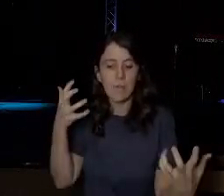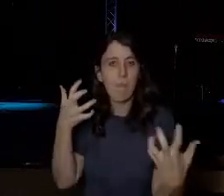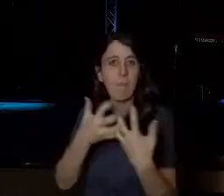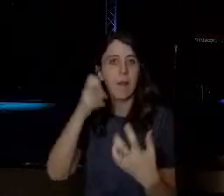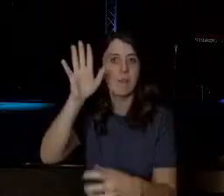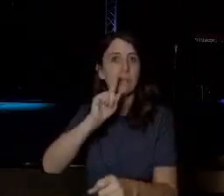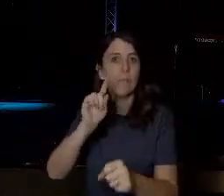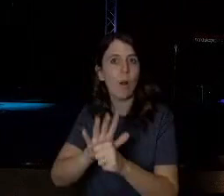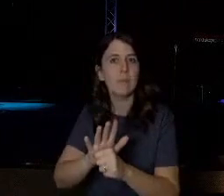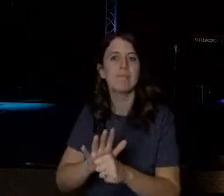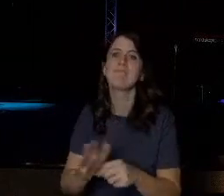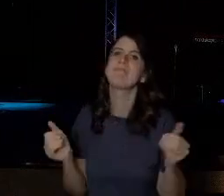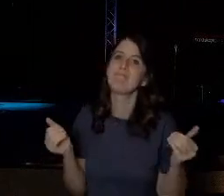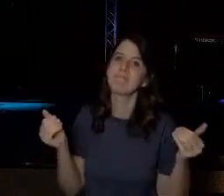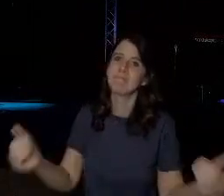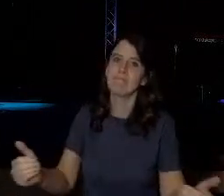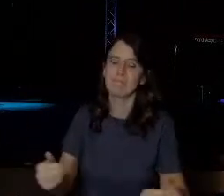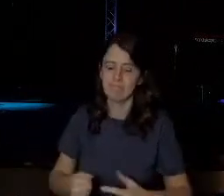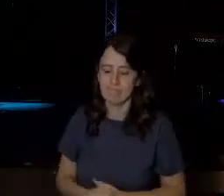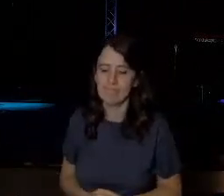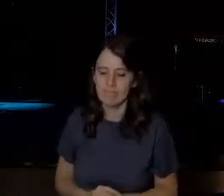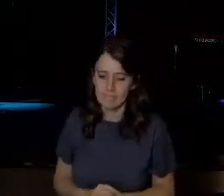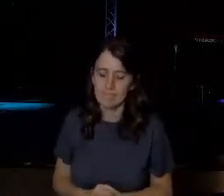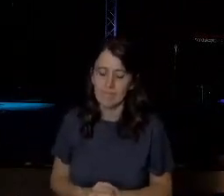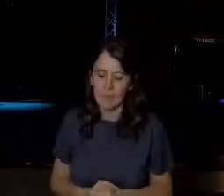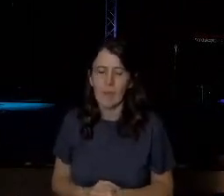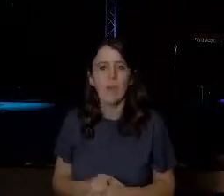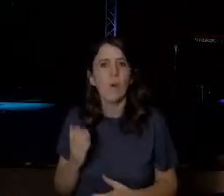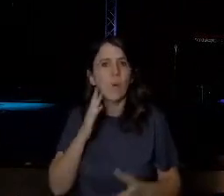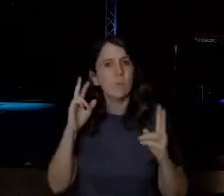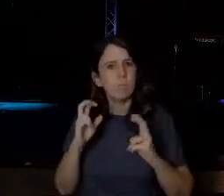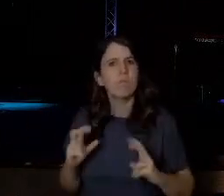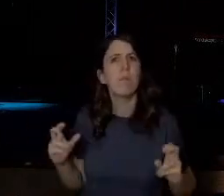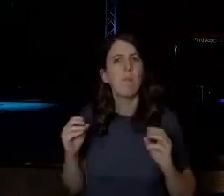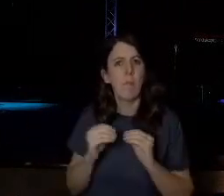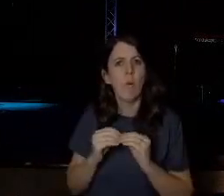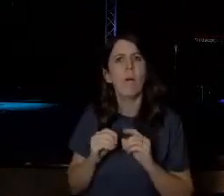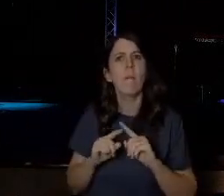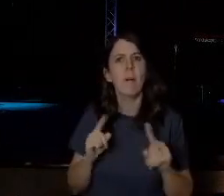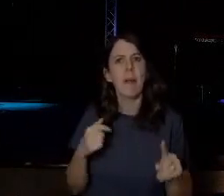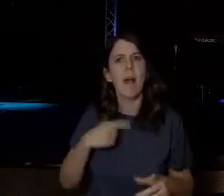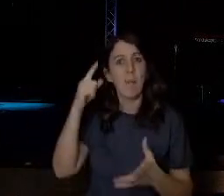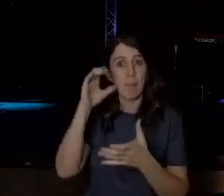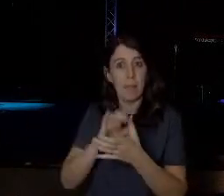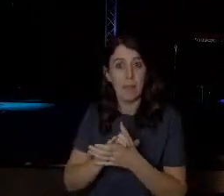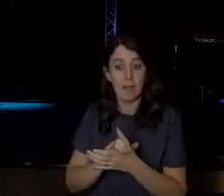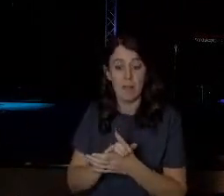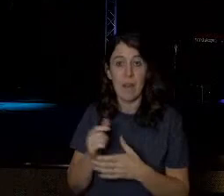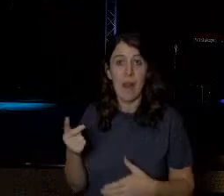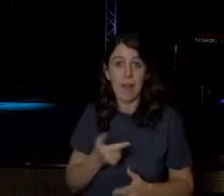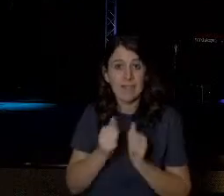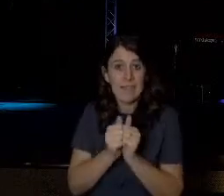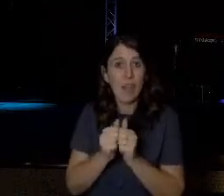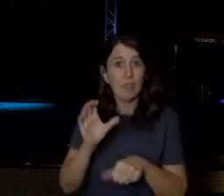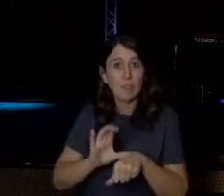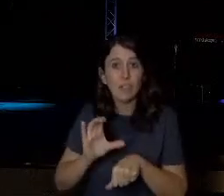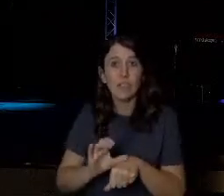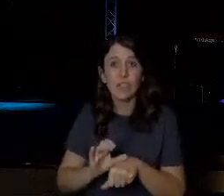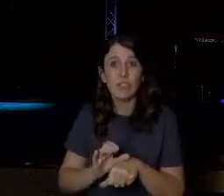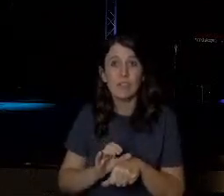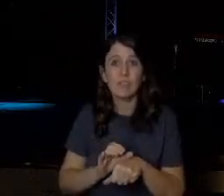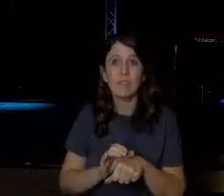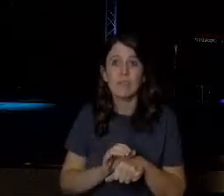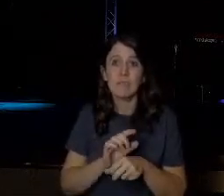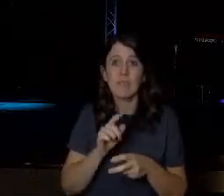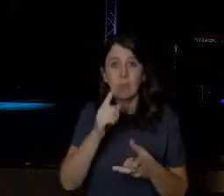going to unpack what that looked like in Joshua's life and his leadership, but I genuinely believe that as we move forward together, if we can hold on to